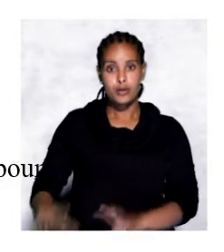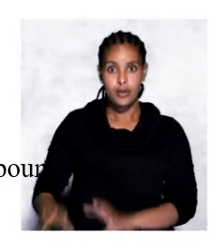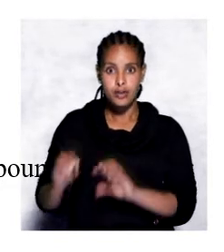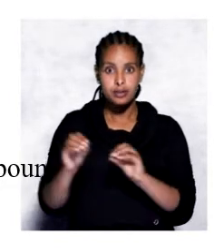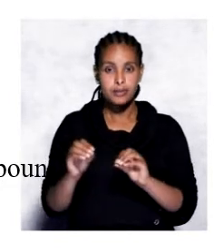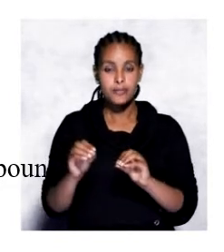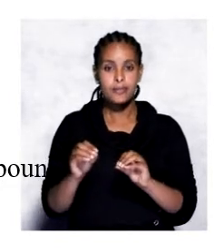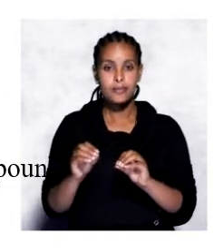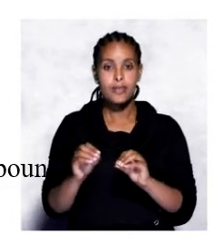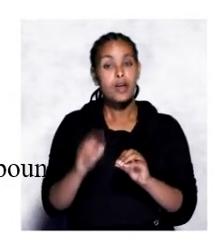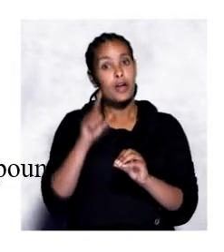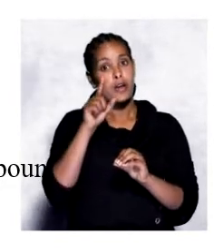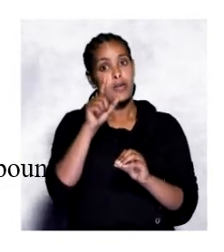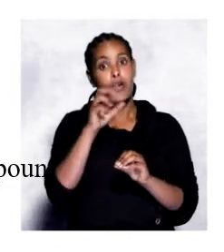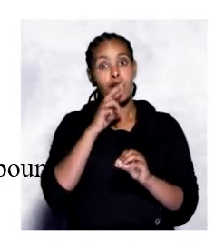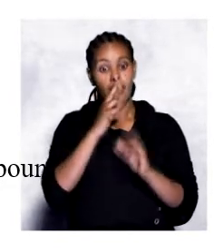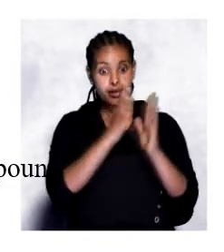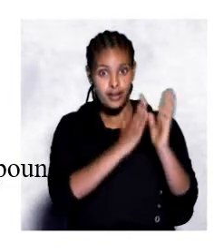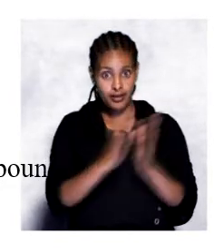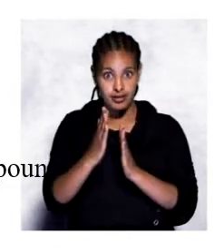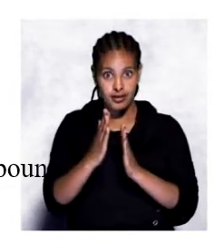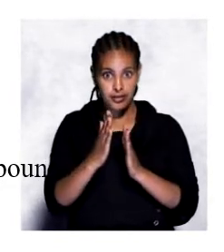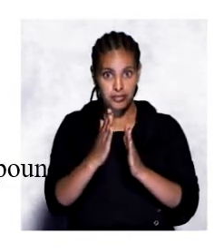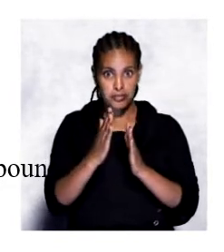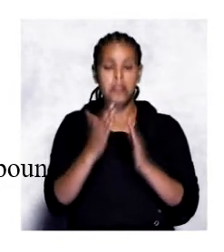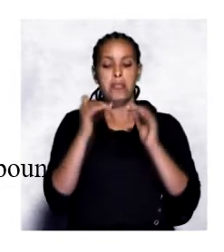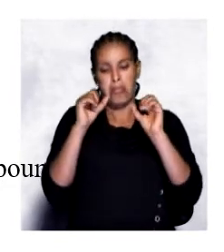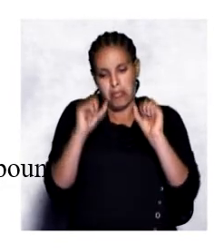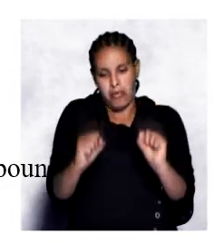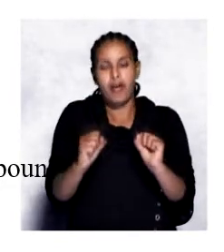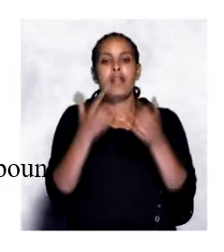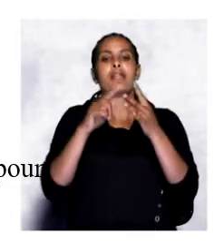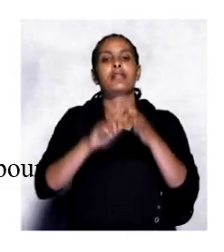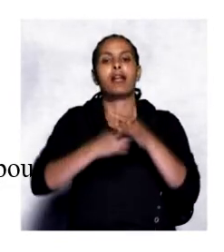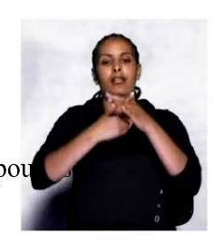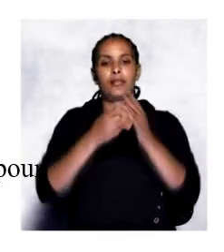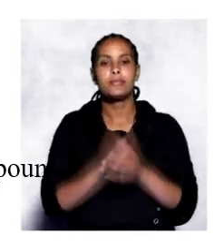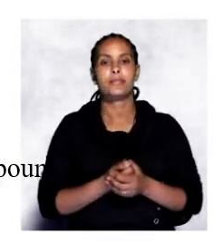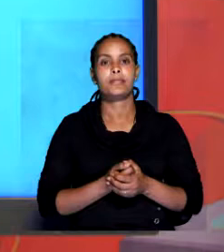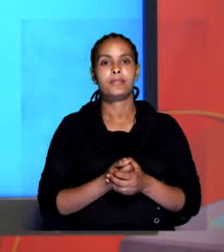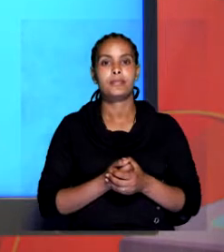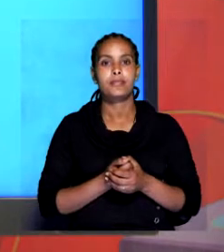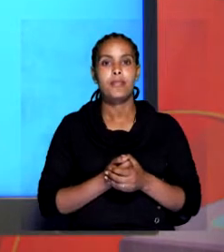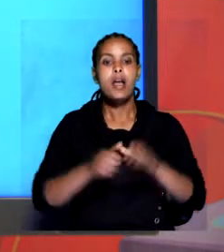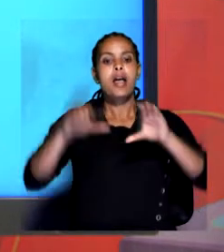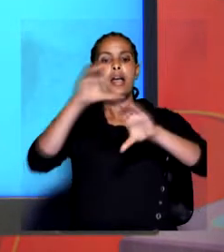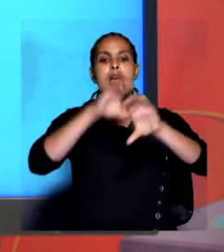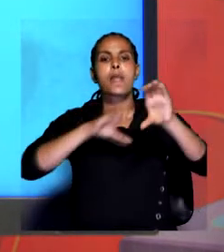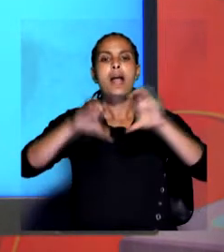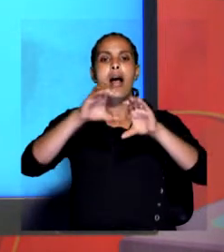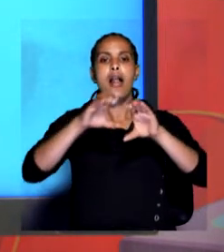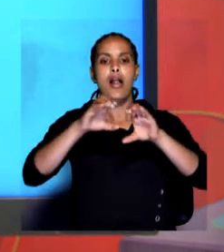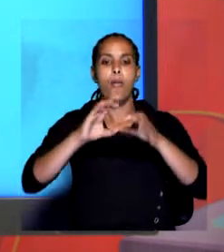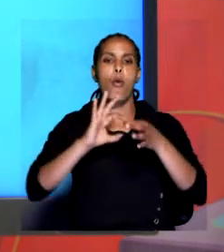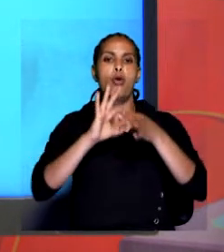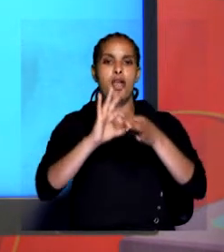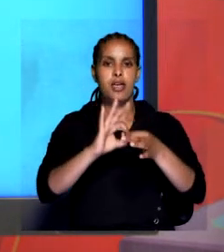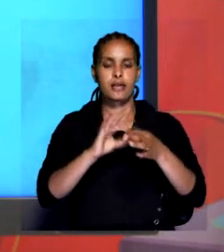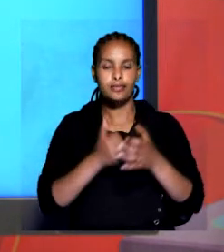Students, if you are ready, then we will get started. Chemical